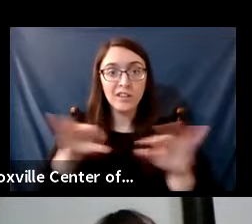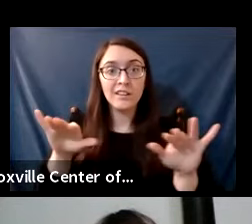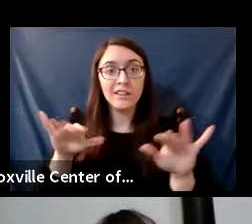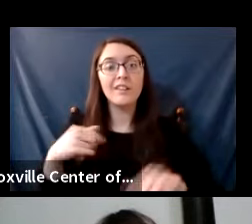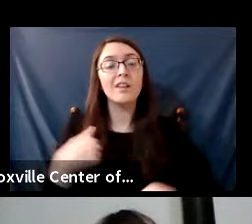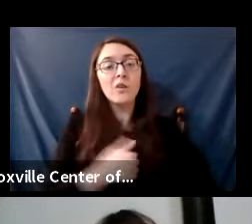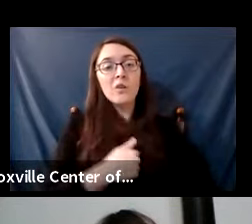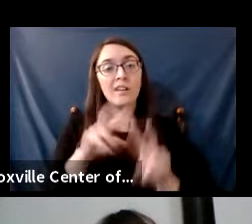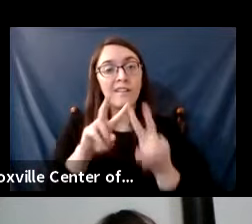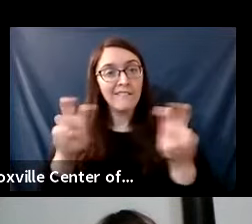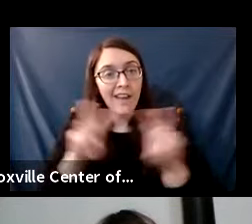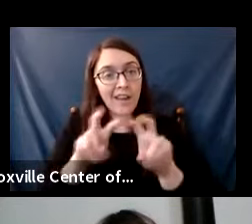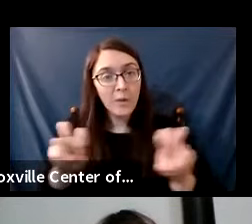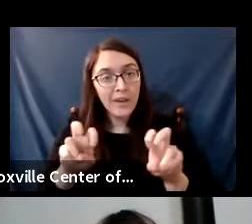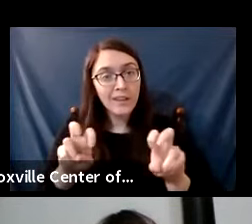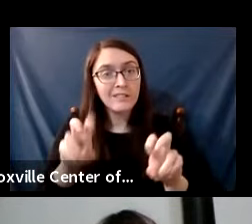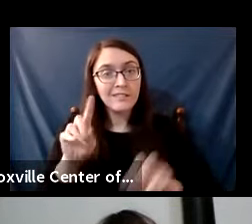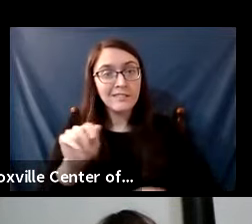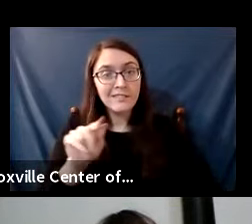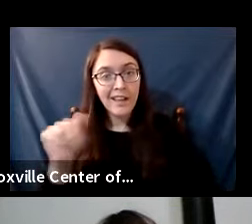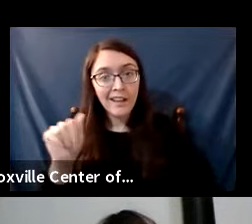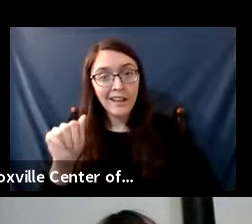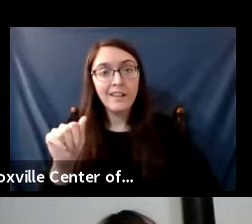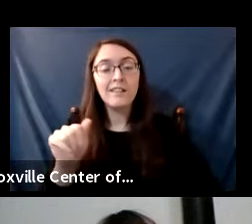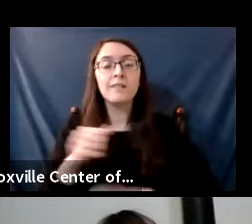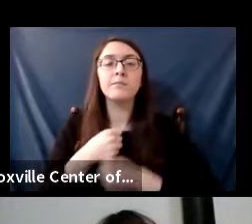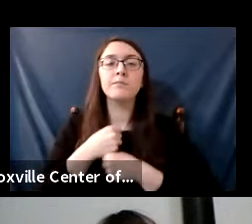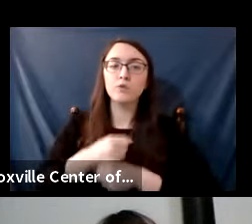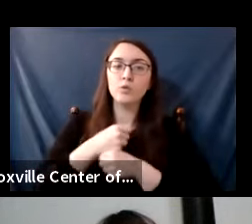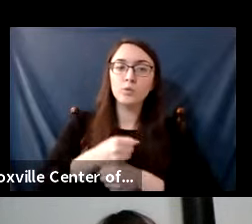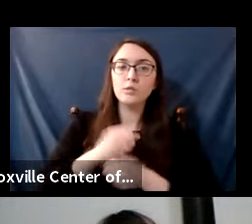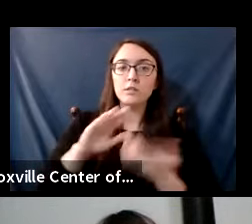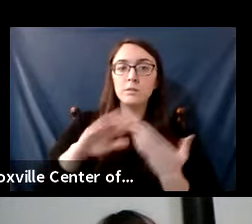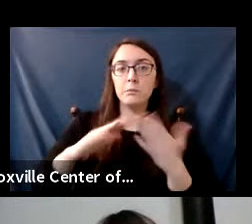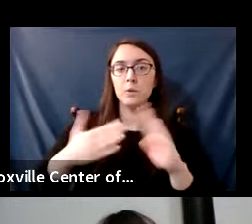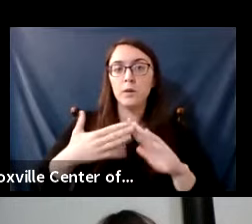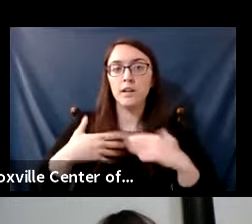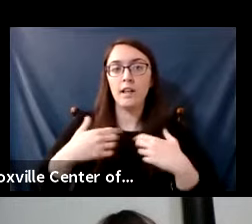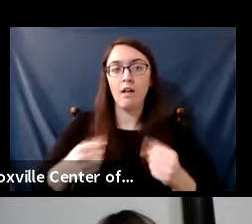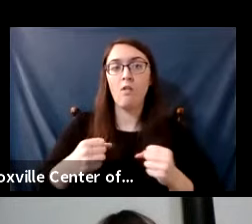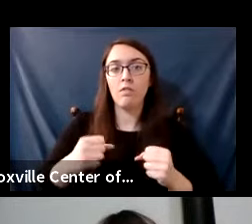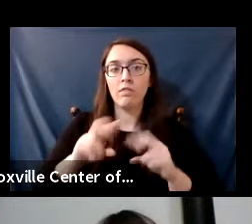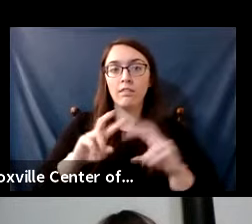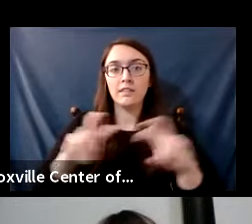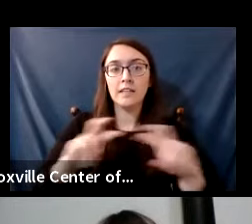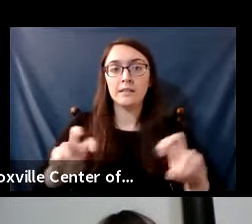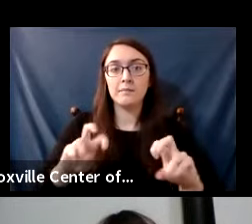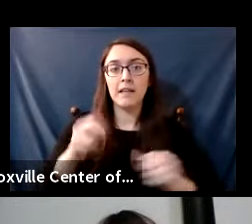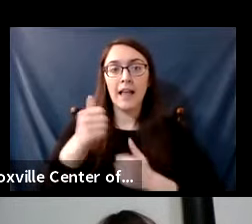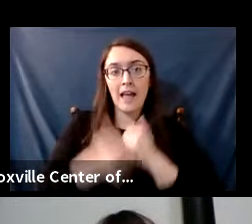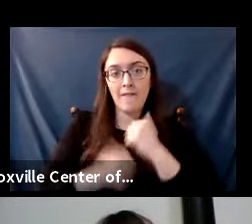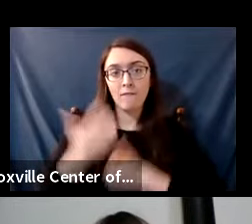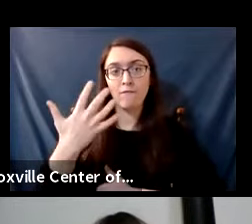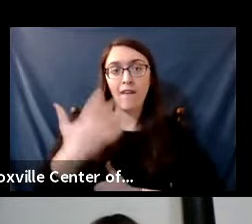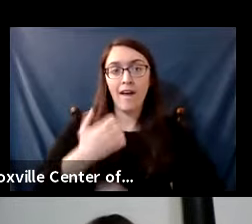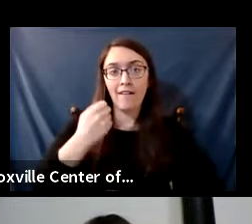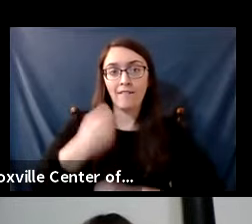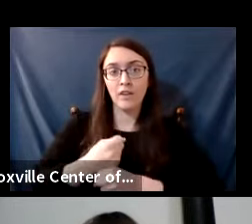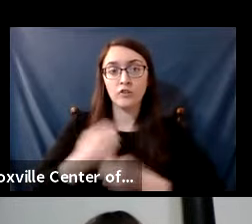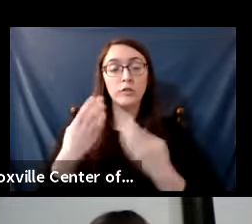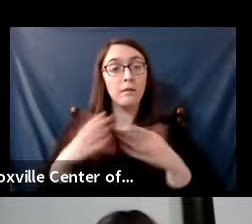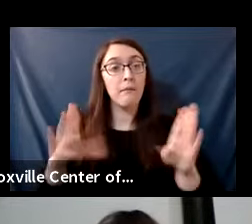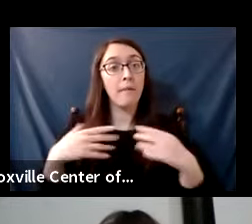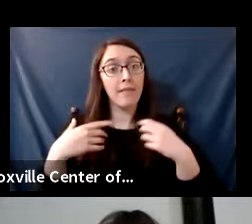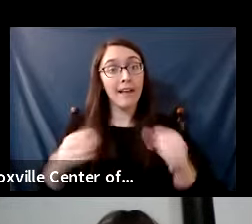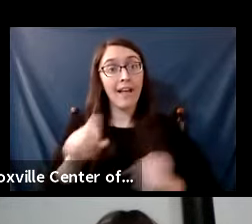evaluate data and produce the community health assessment every 5 years. Public health data, as we know, doesn't change